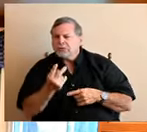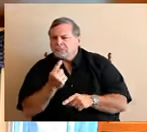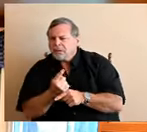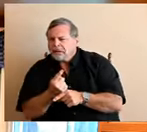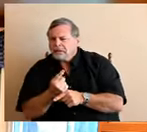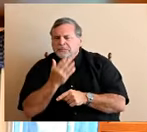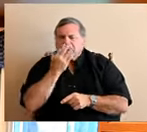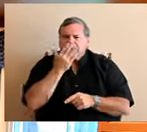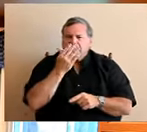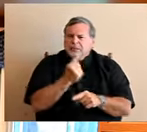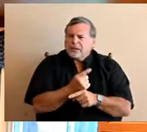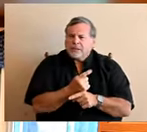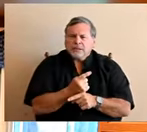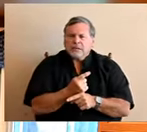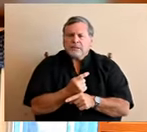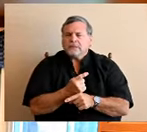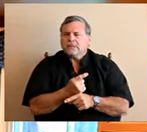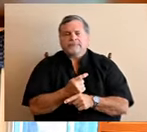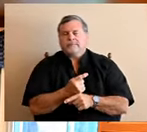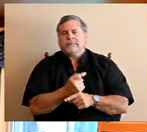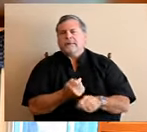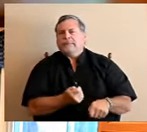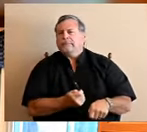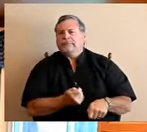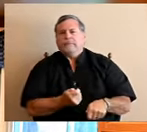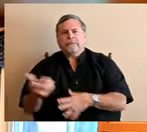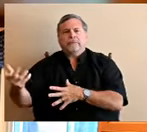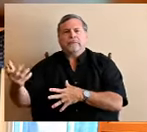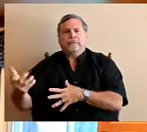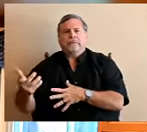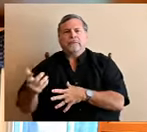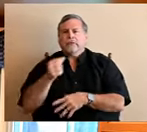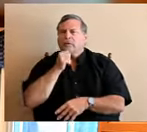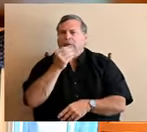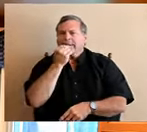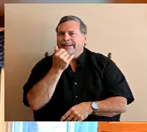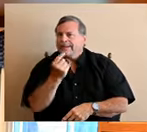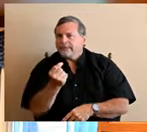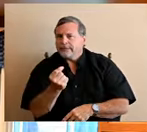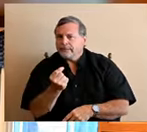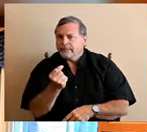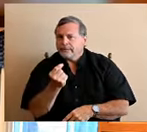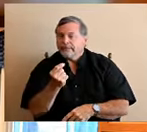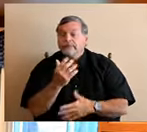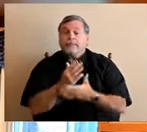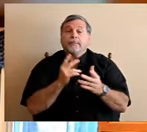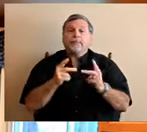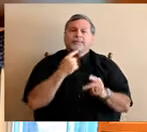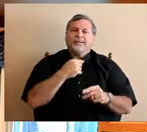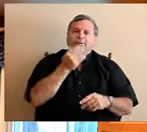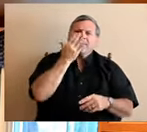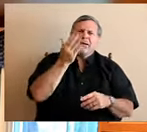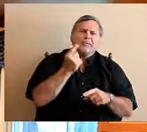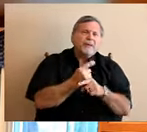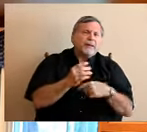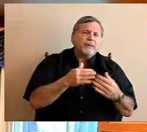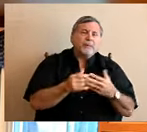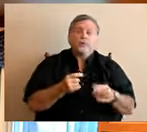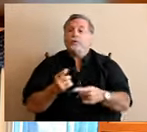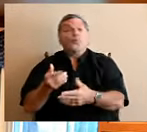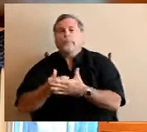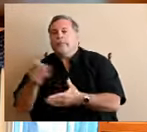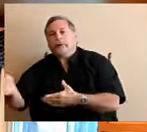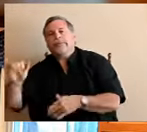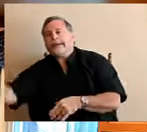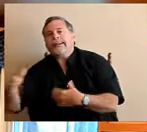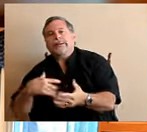right or if it doesn't smell right, don't eat it. Now, some people will say some things just don't smell right anyway. Well, you